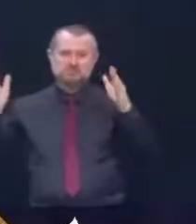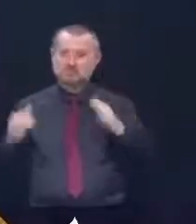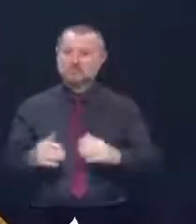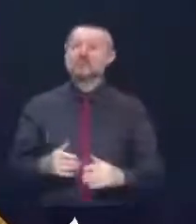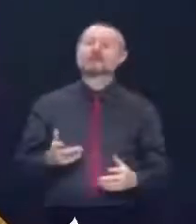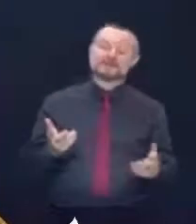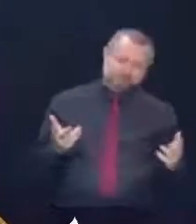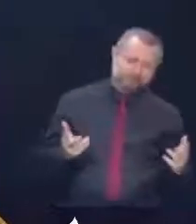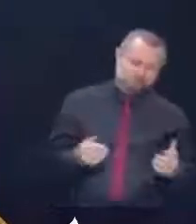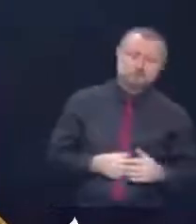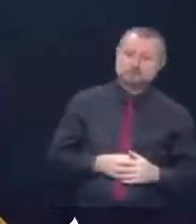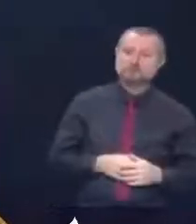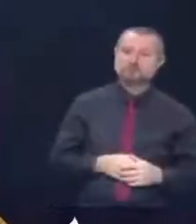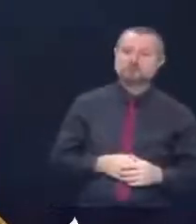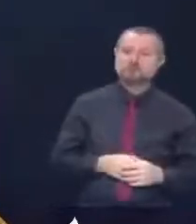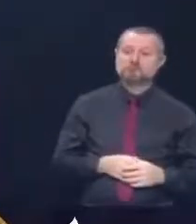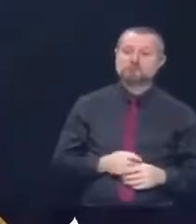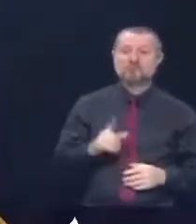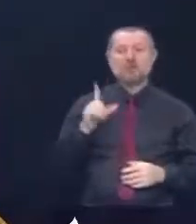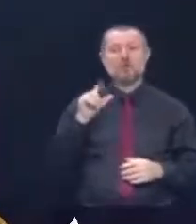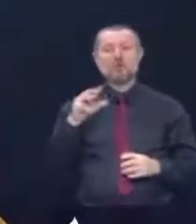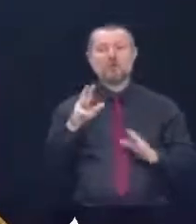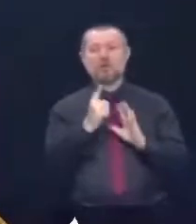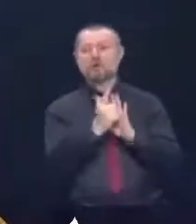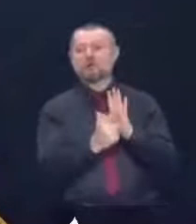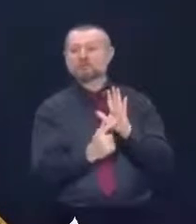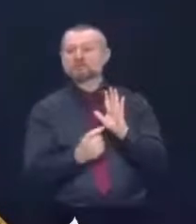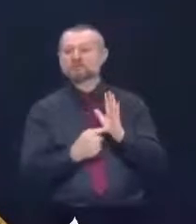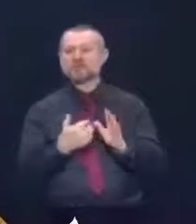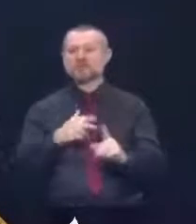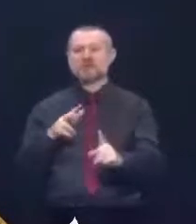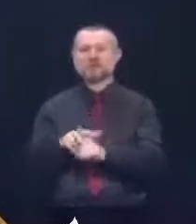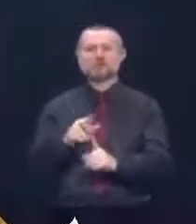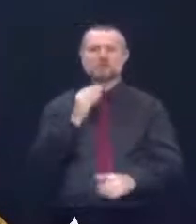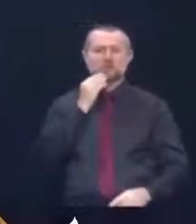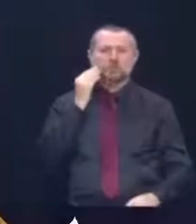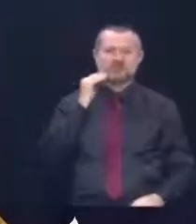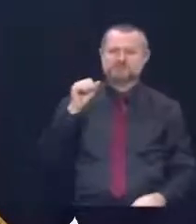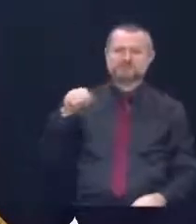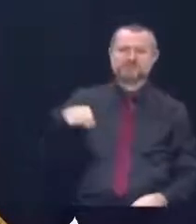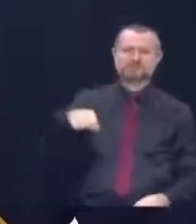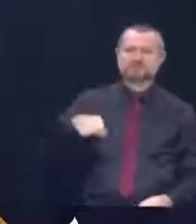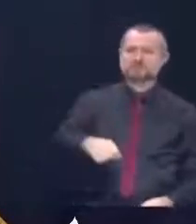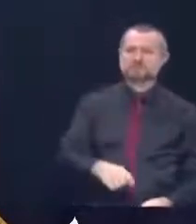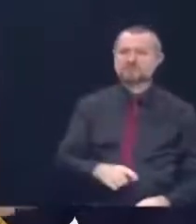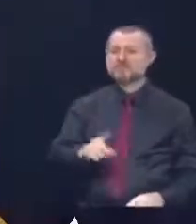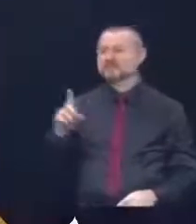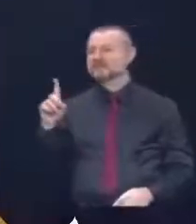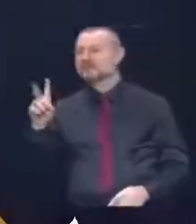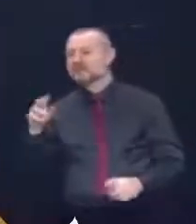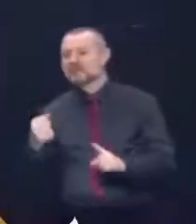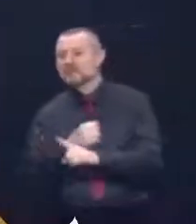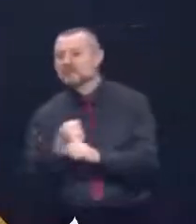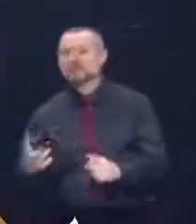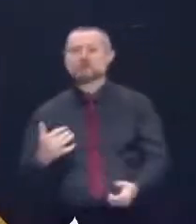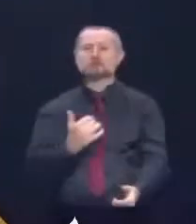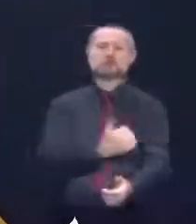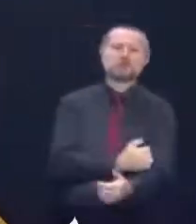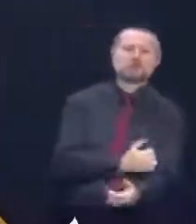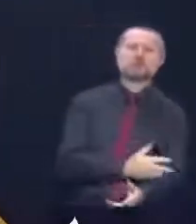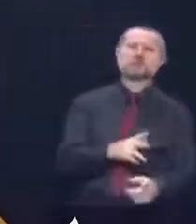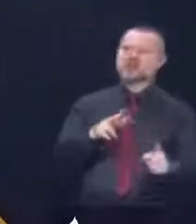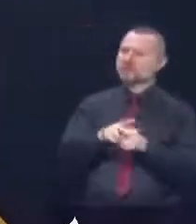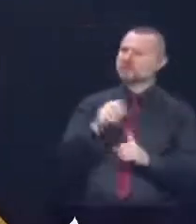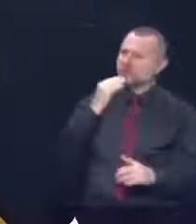is. Laws apply in your home. Domestic violence applies in your home. Drug laws apply in your home. Yes, it